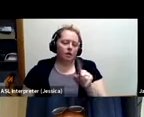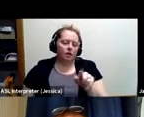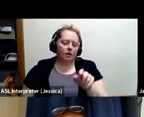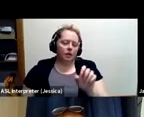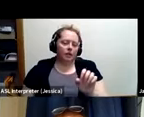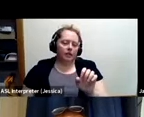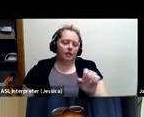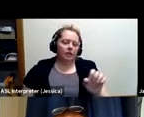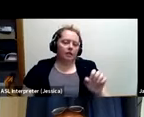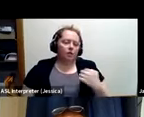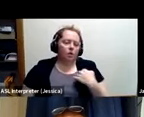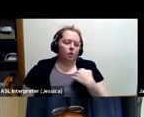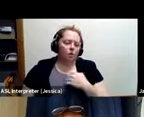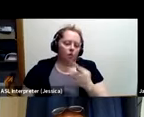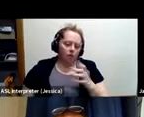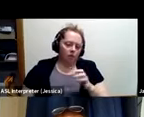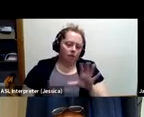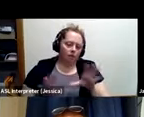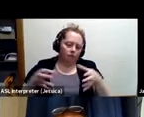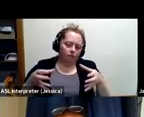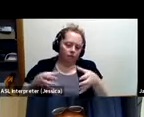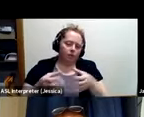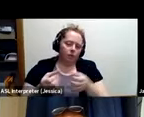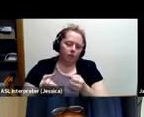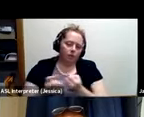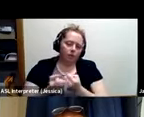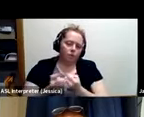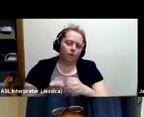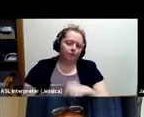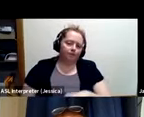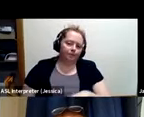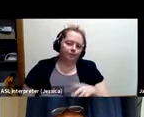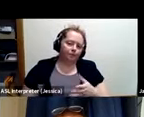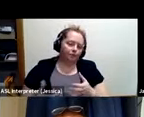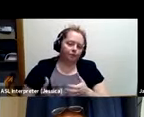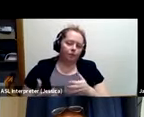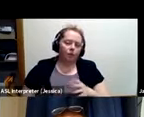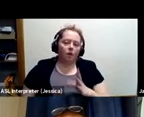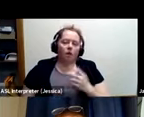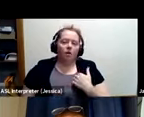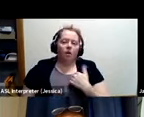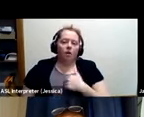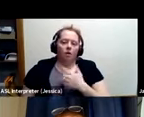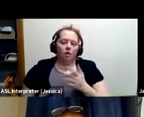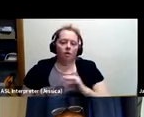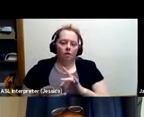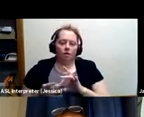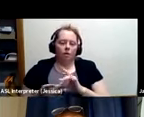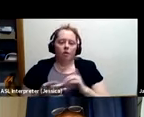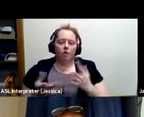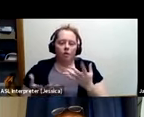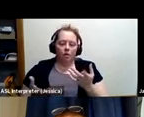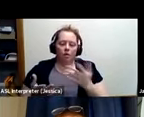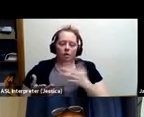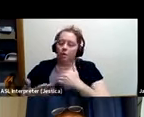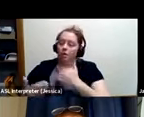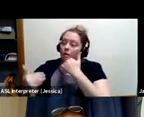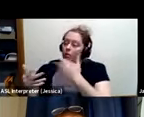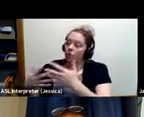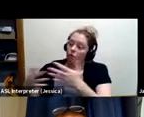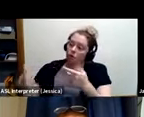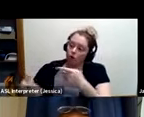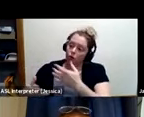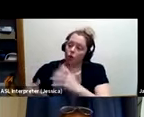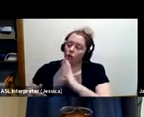Got you, thank you so much. Any other panelists want to jump in on the Pittsburgh context? Add to that.